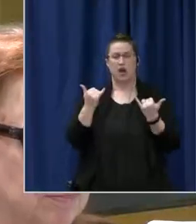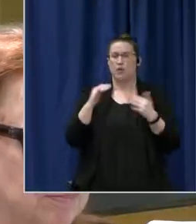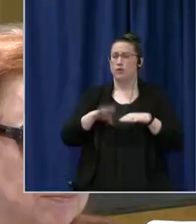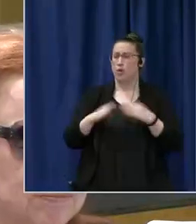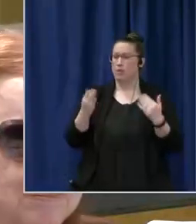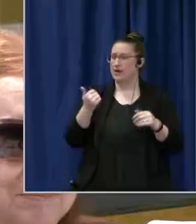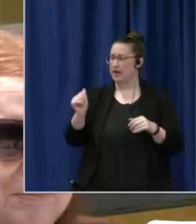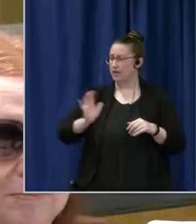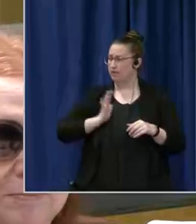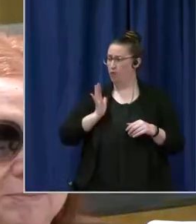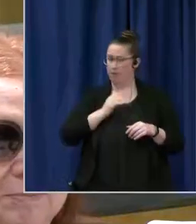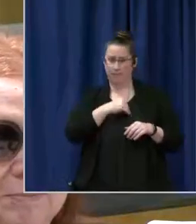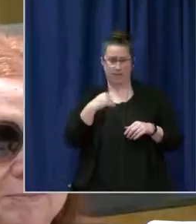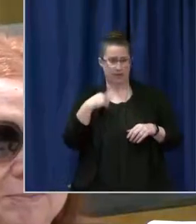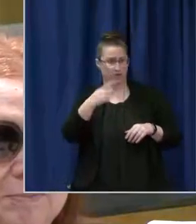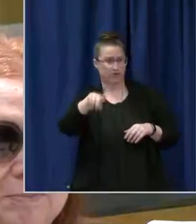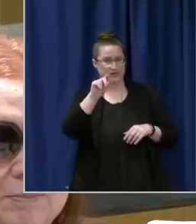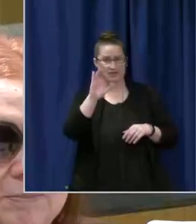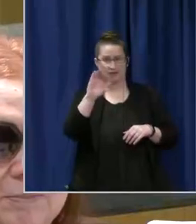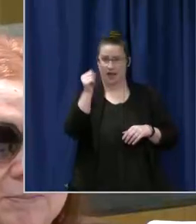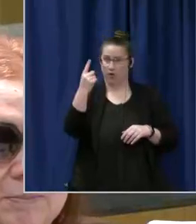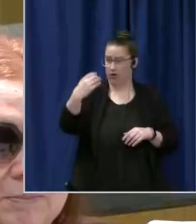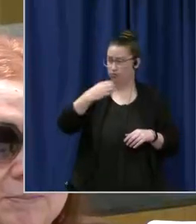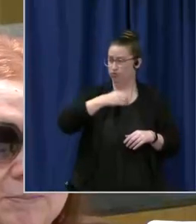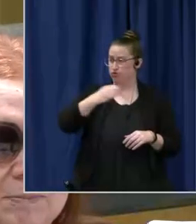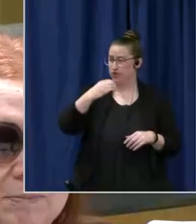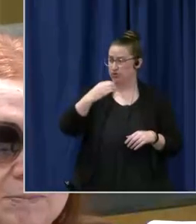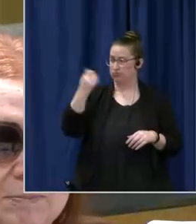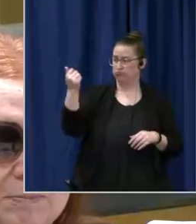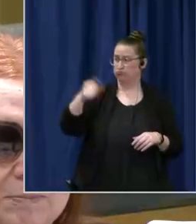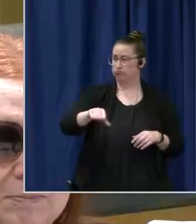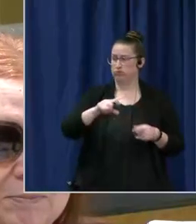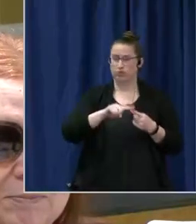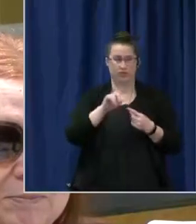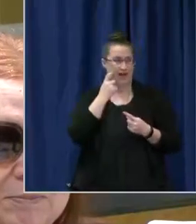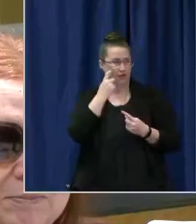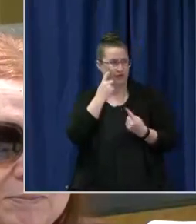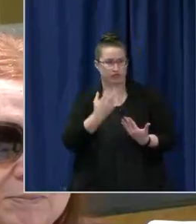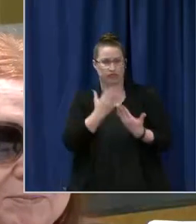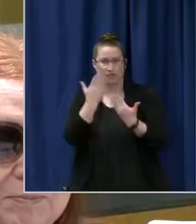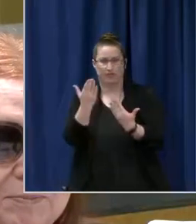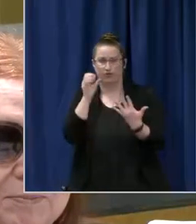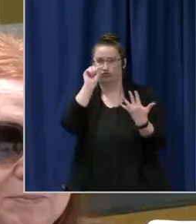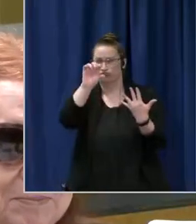there are any who object to the recommendation.